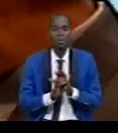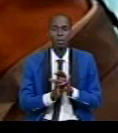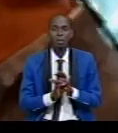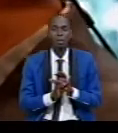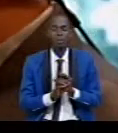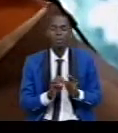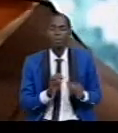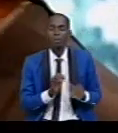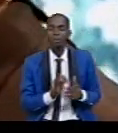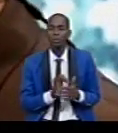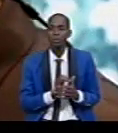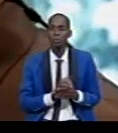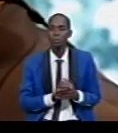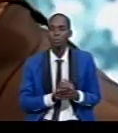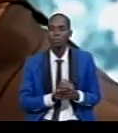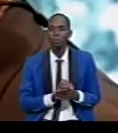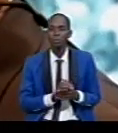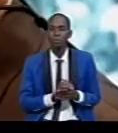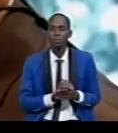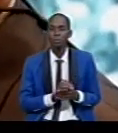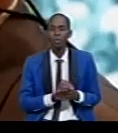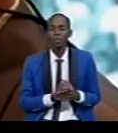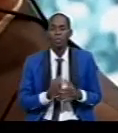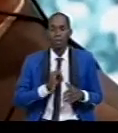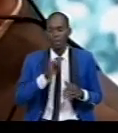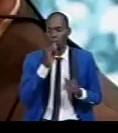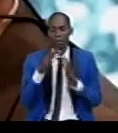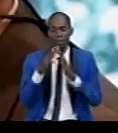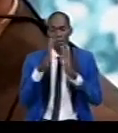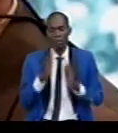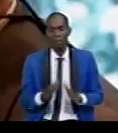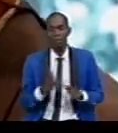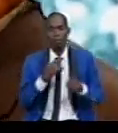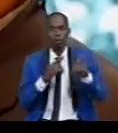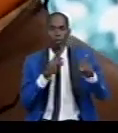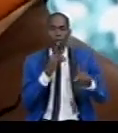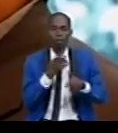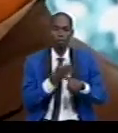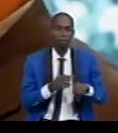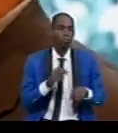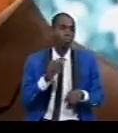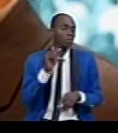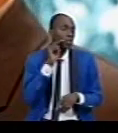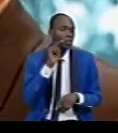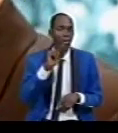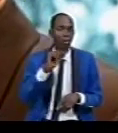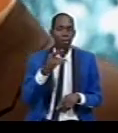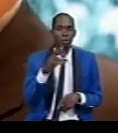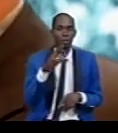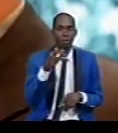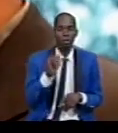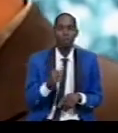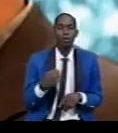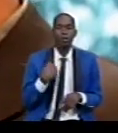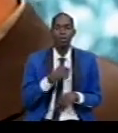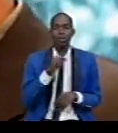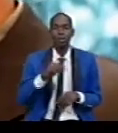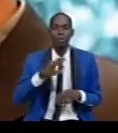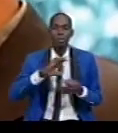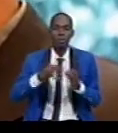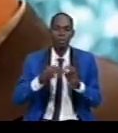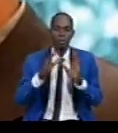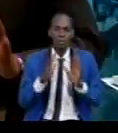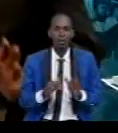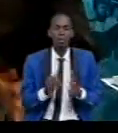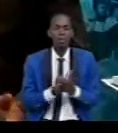American colloquialisms. Okay. Your pastor is Nigerian, he's going to use Nigerian colloquialisms. Yeah. We need a translator who's going to not just